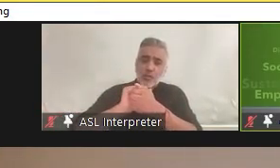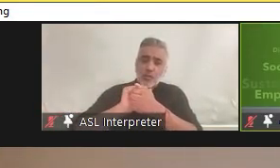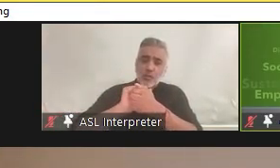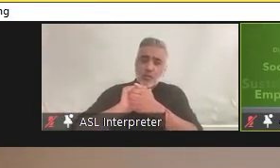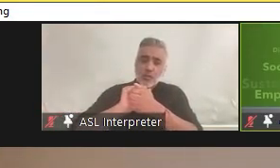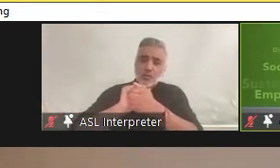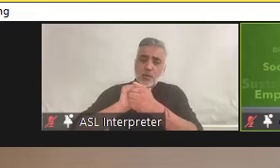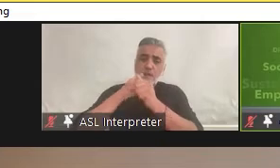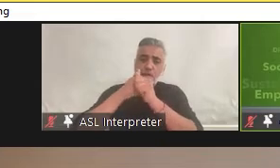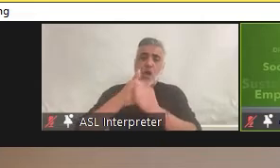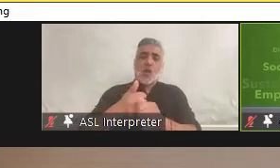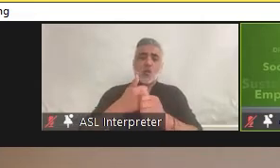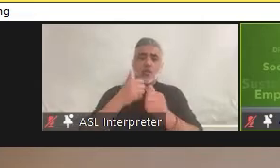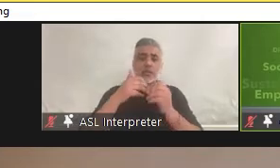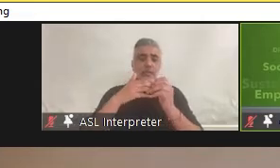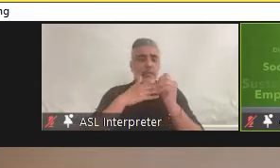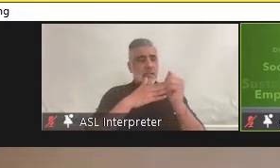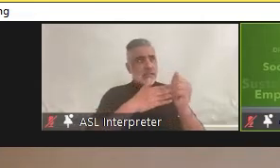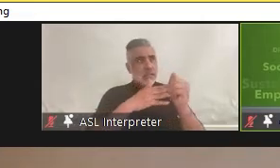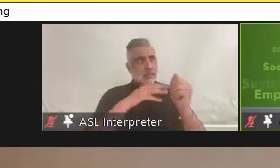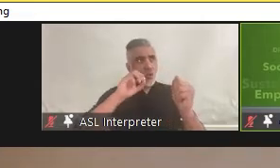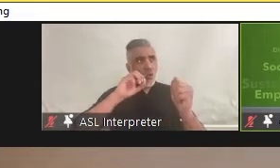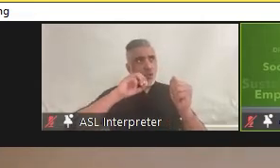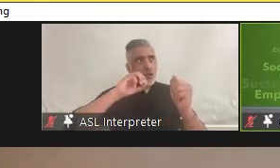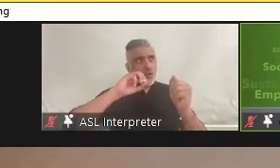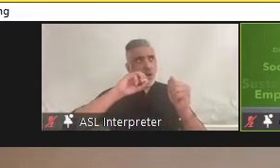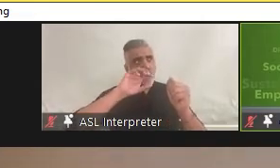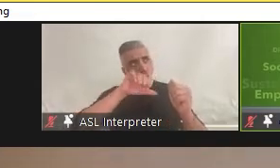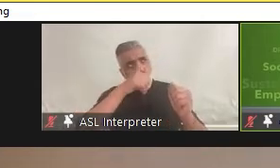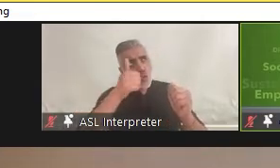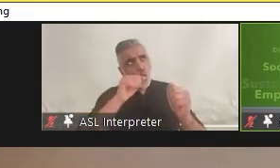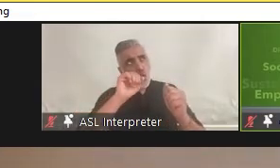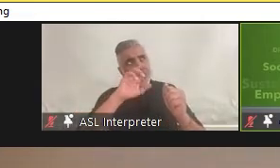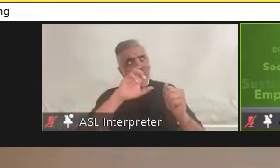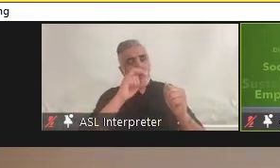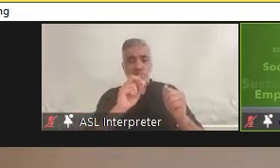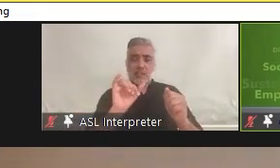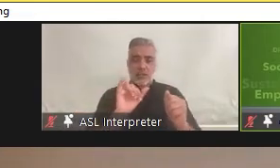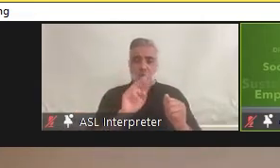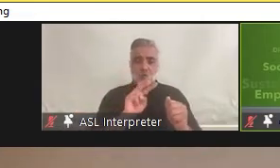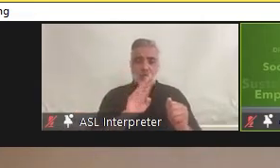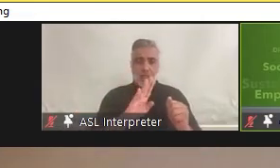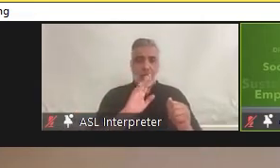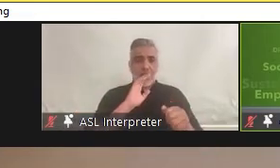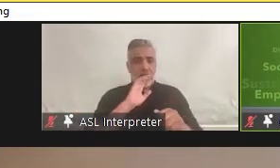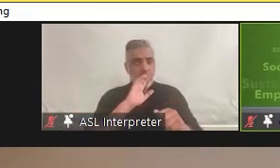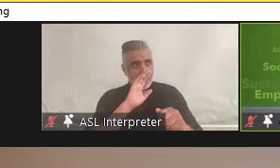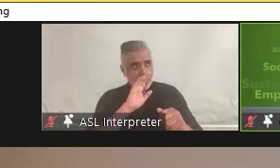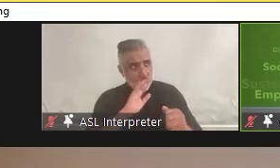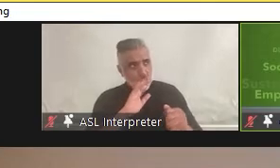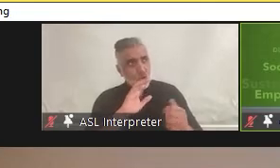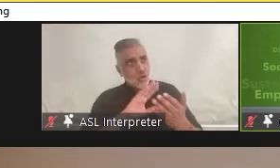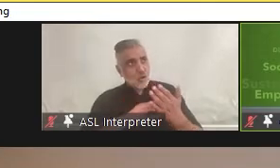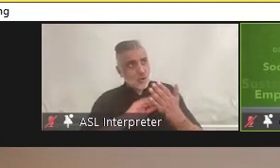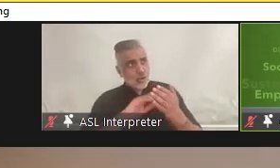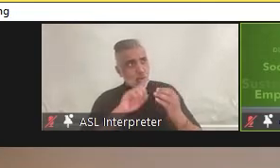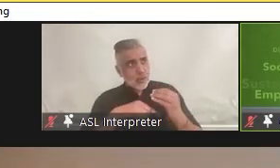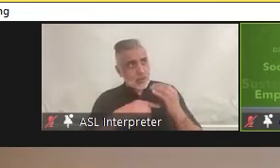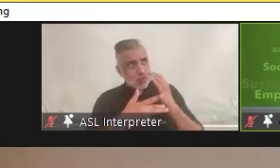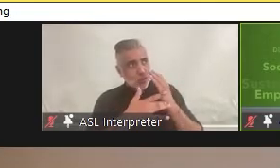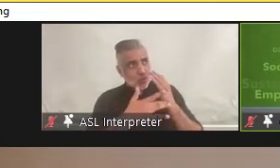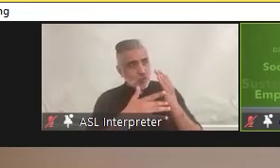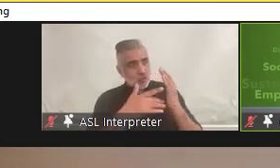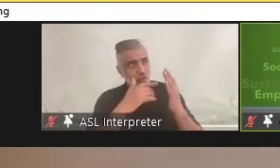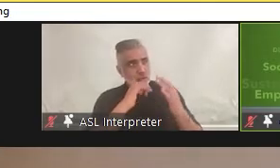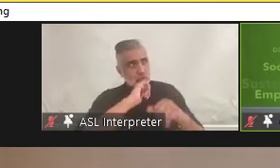following the lead of organizations like World Bank, and putting in some of our nerdery, some of our technology to help,